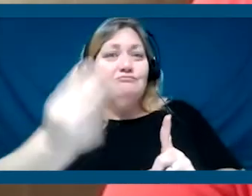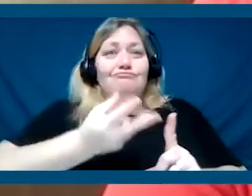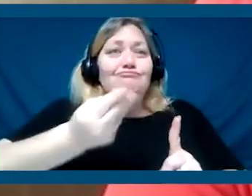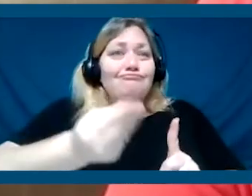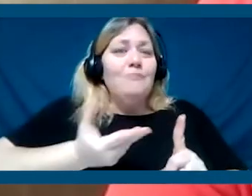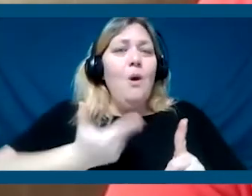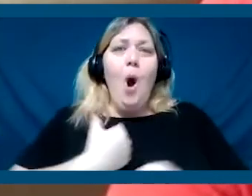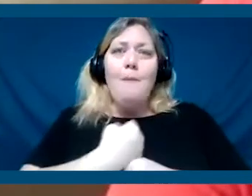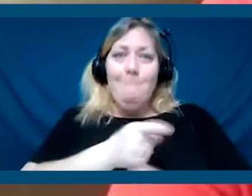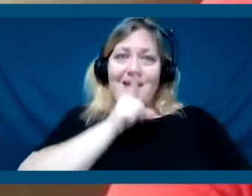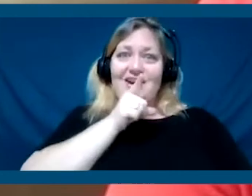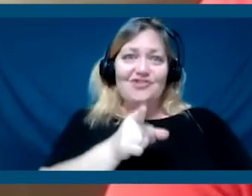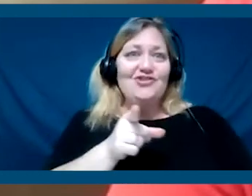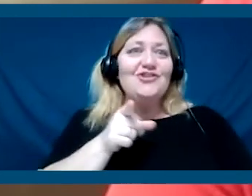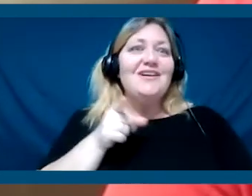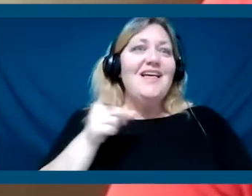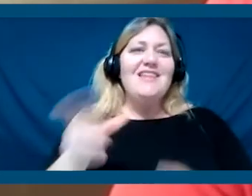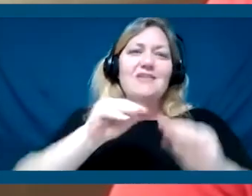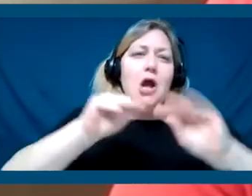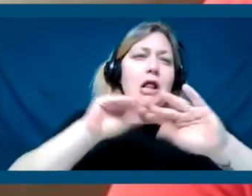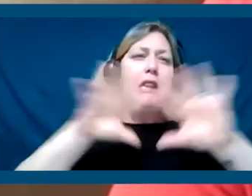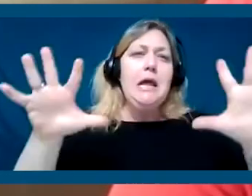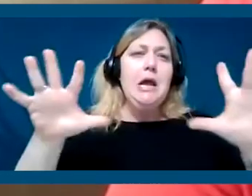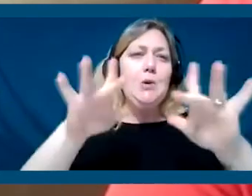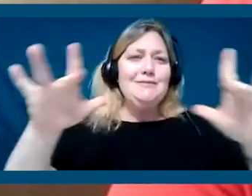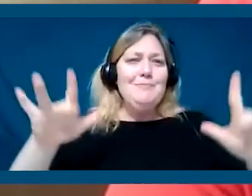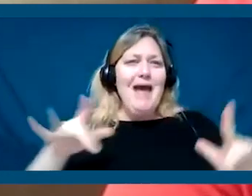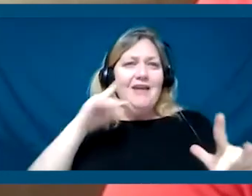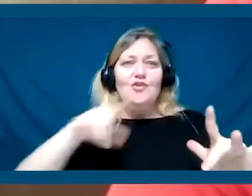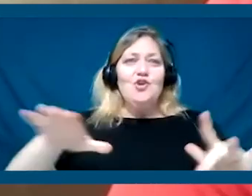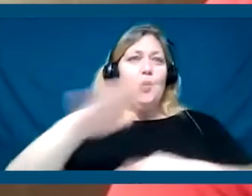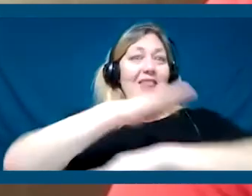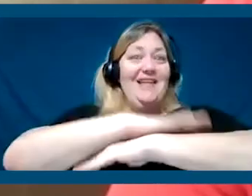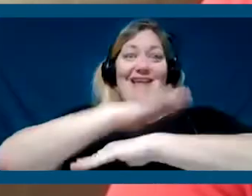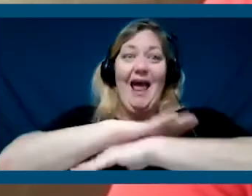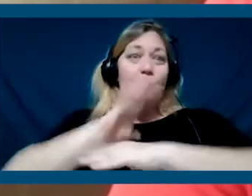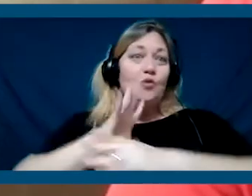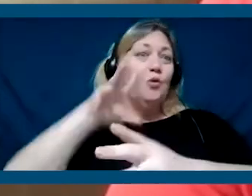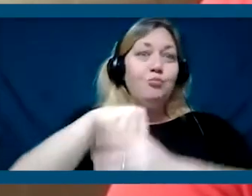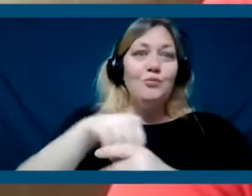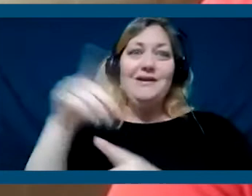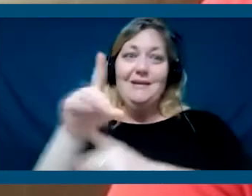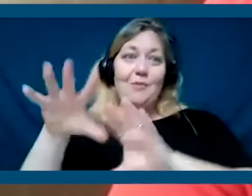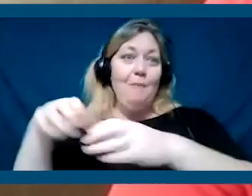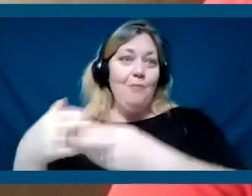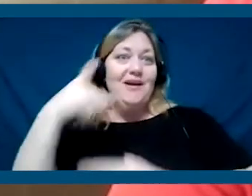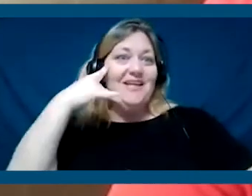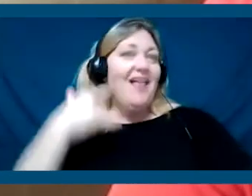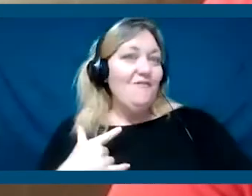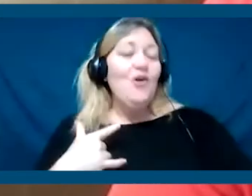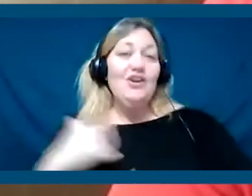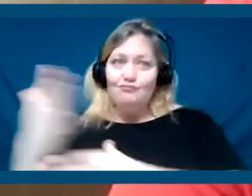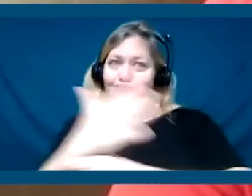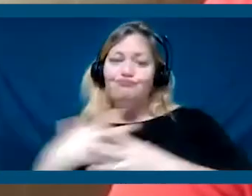making sure that there's a clear space for everyone at the table, the Democratic Party of California.